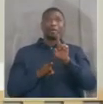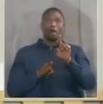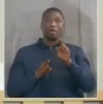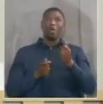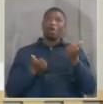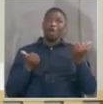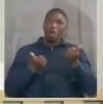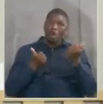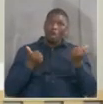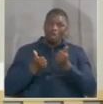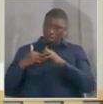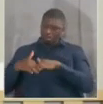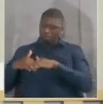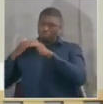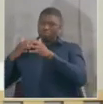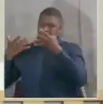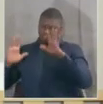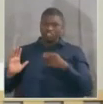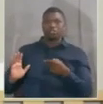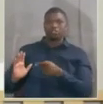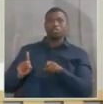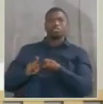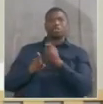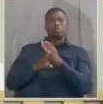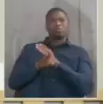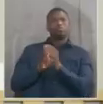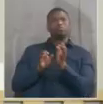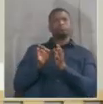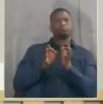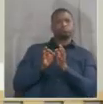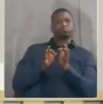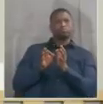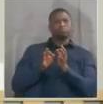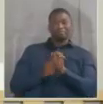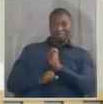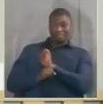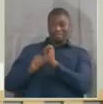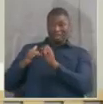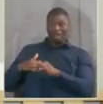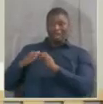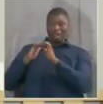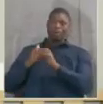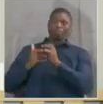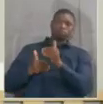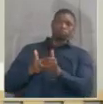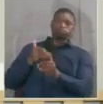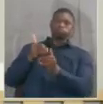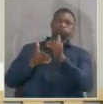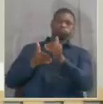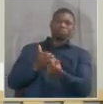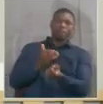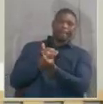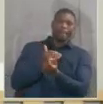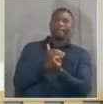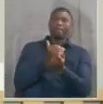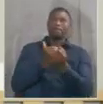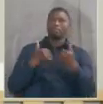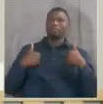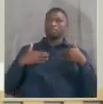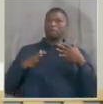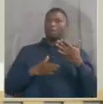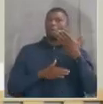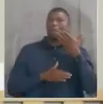established already. As I've indicated, the processes of establishing the Political Killings Task Team started in